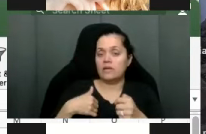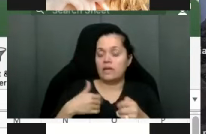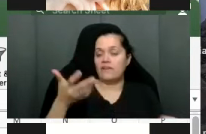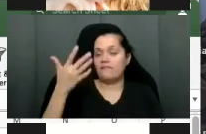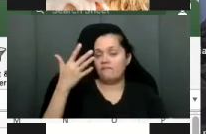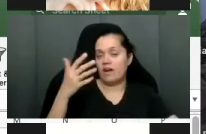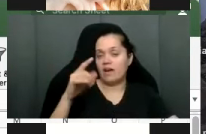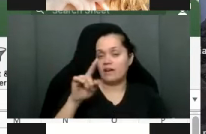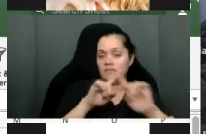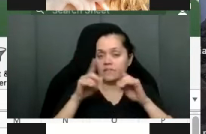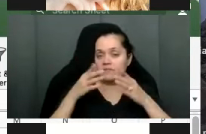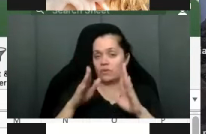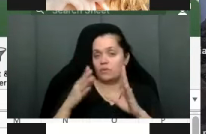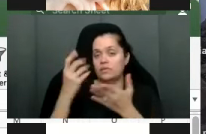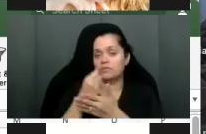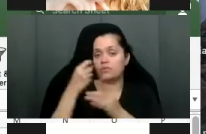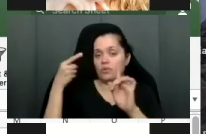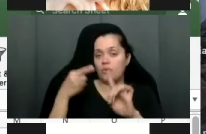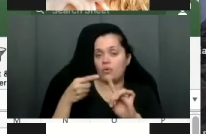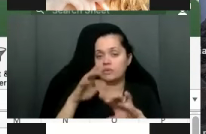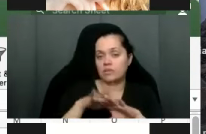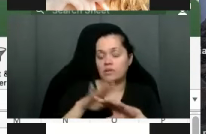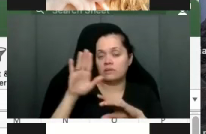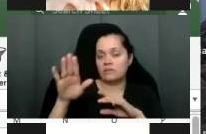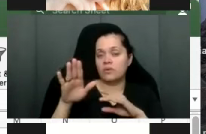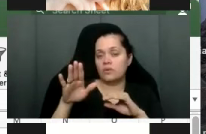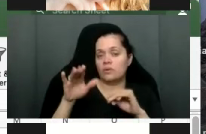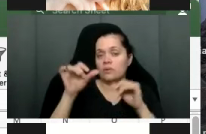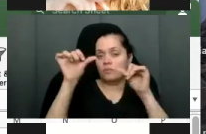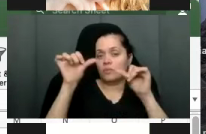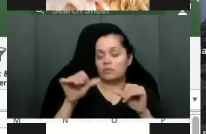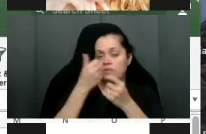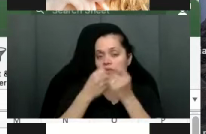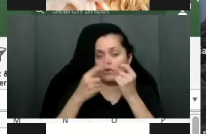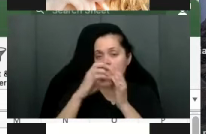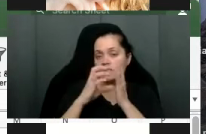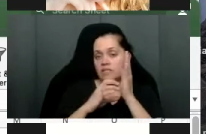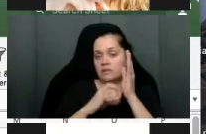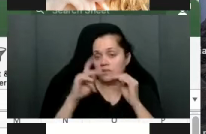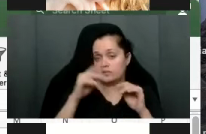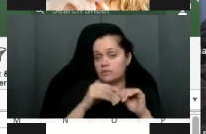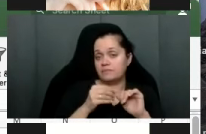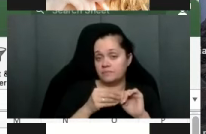5 different ways to earn points posting for any chapter.